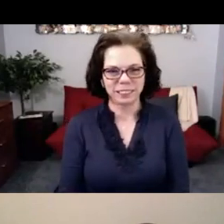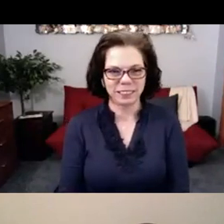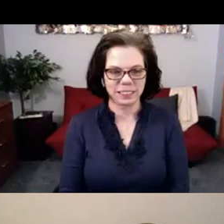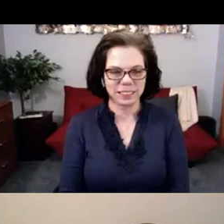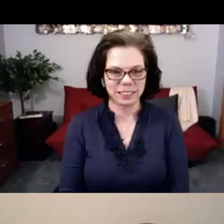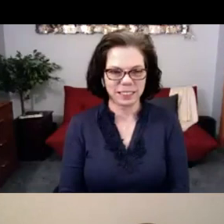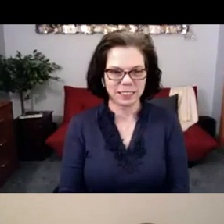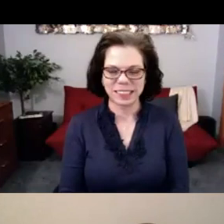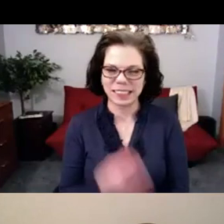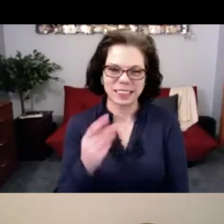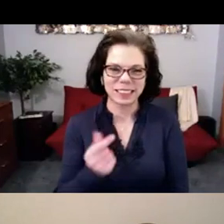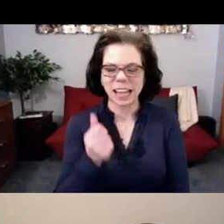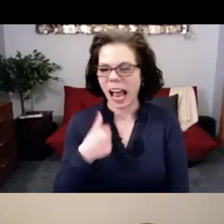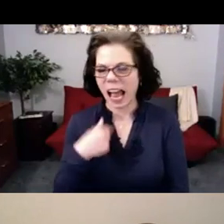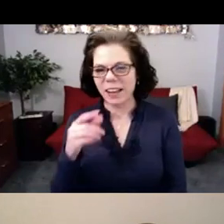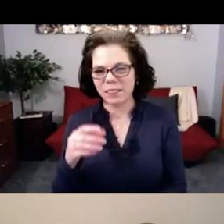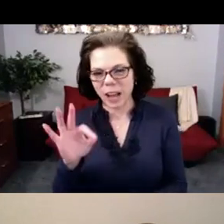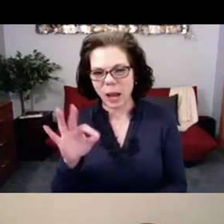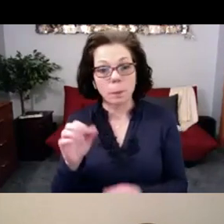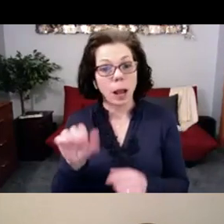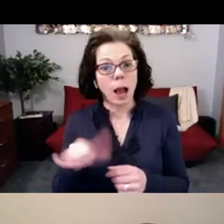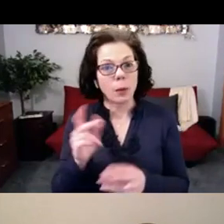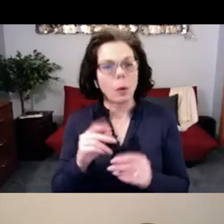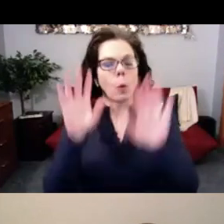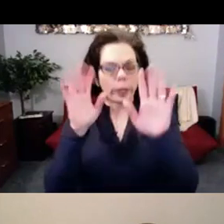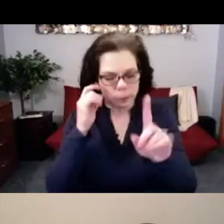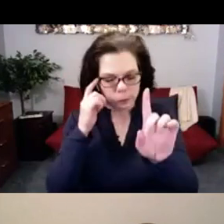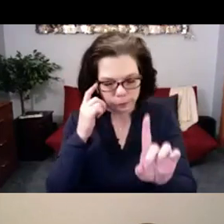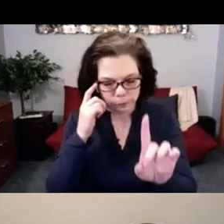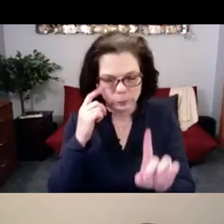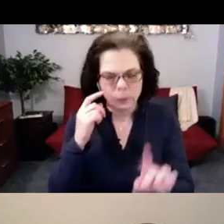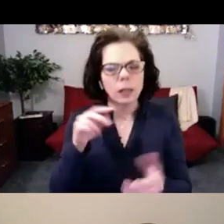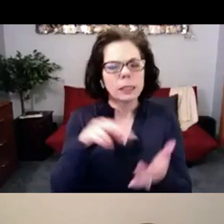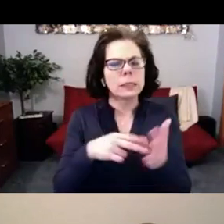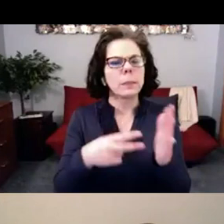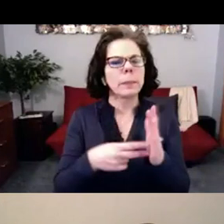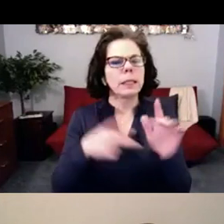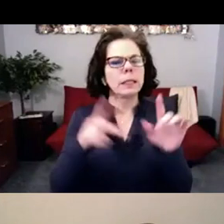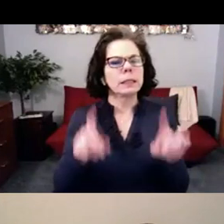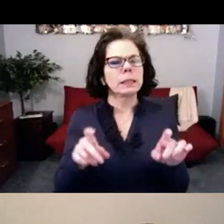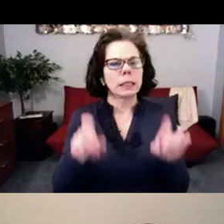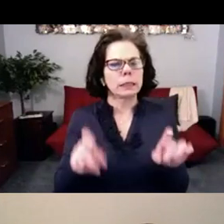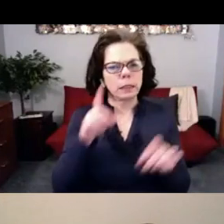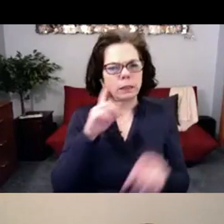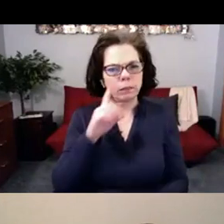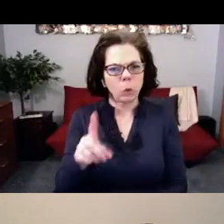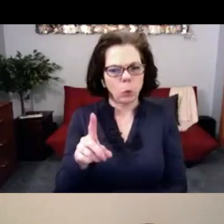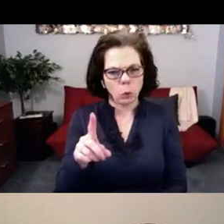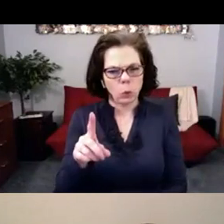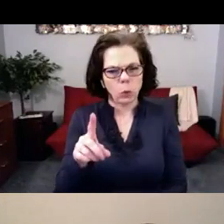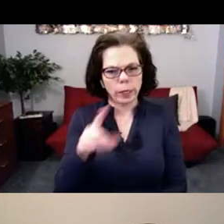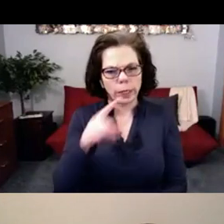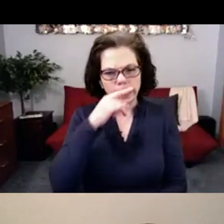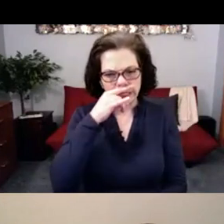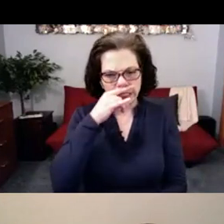I can't find it at this moment, but it was about, here we go. So does this mean that the testing for kids on